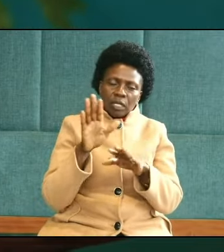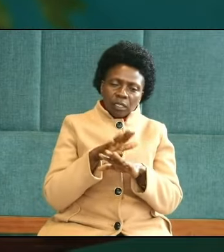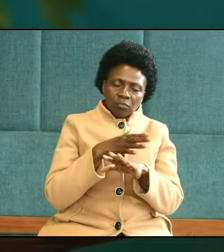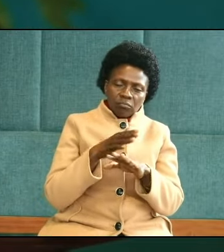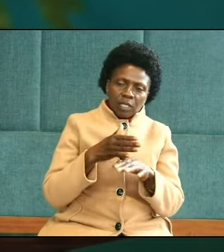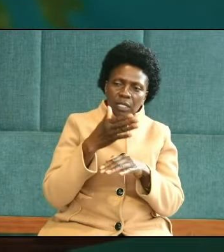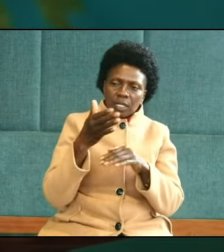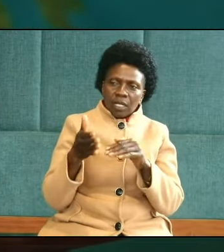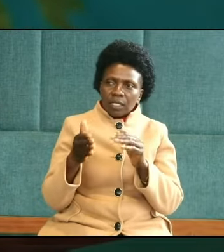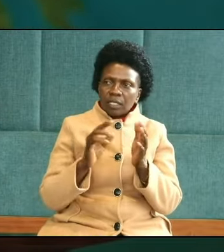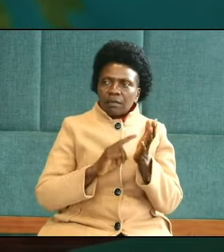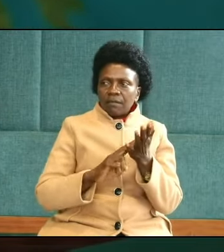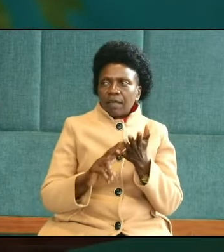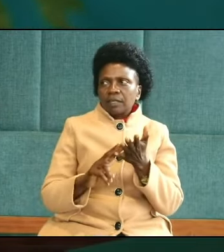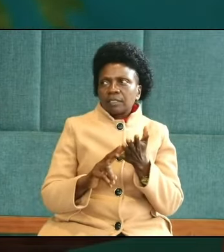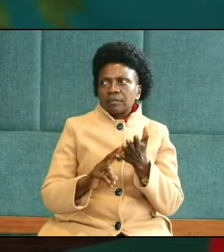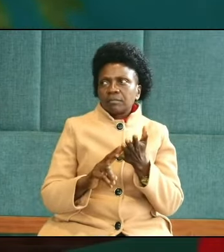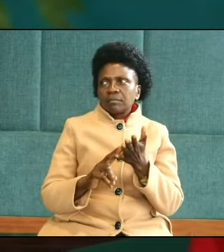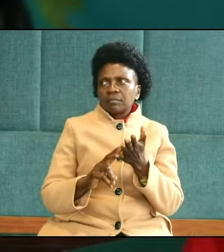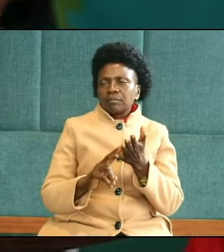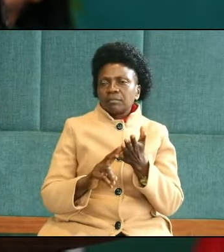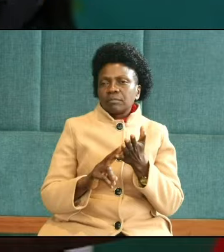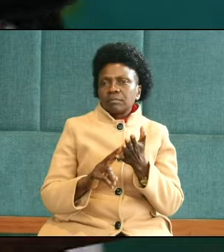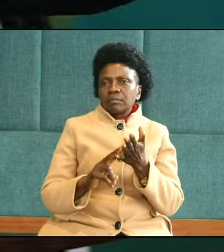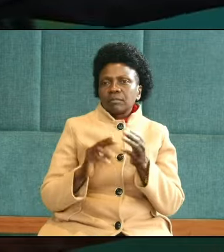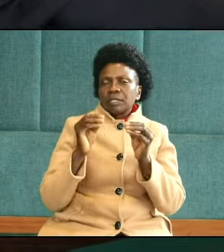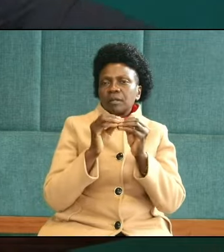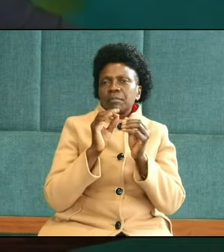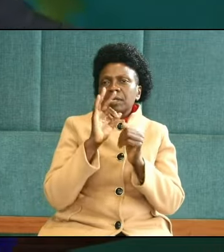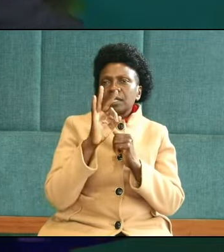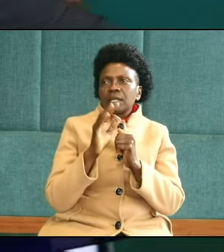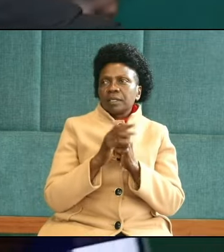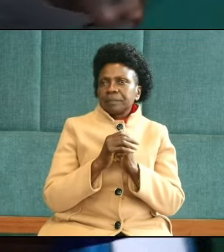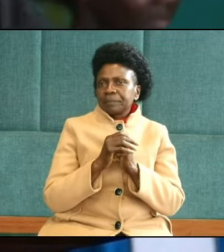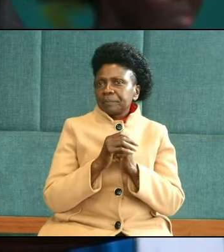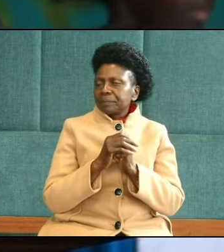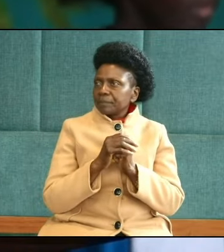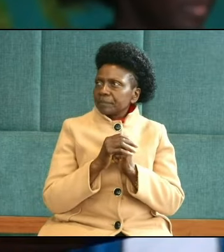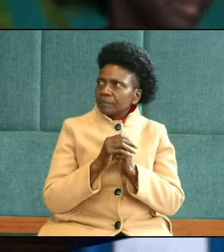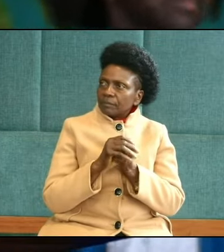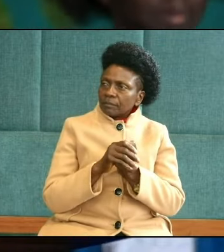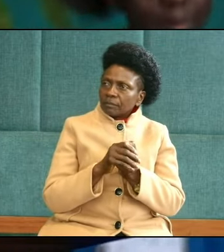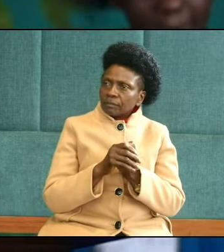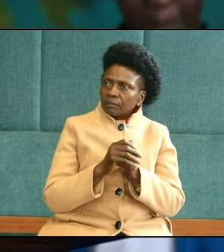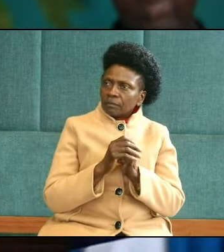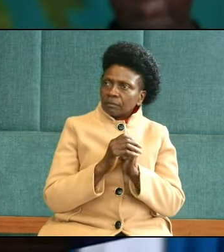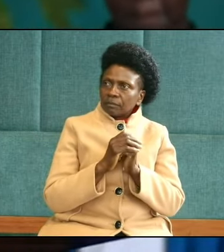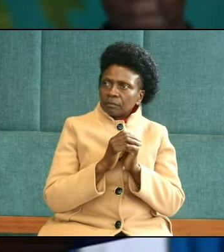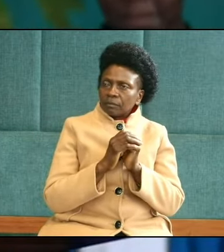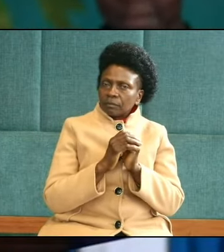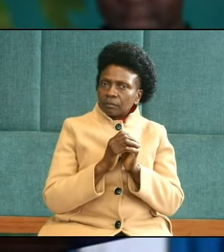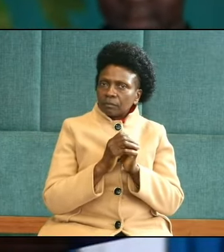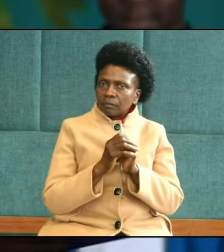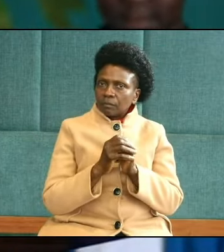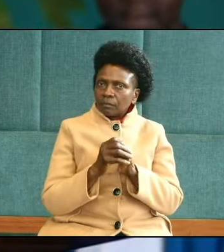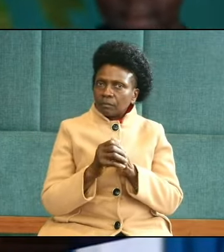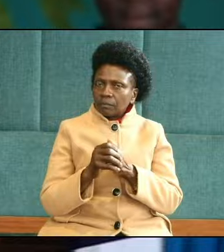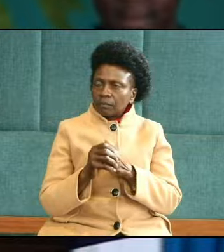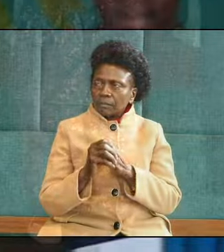song leaders, stanza number 3. And bring your prayer requests as well so that we can pray for them.